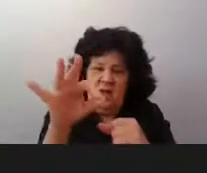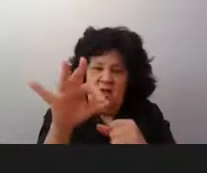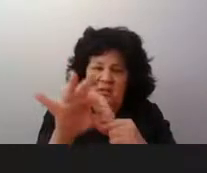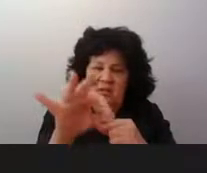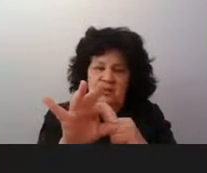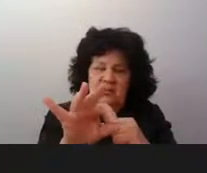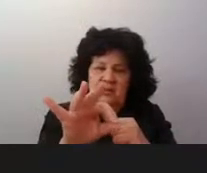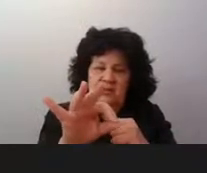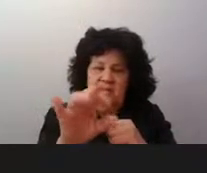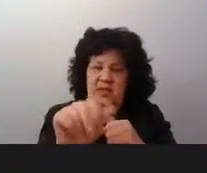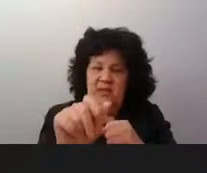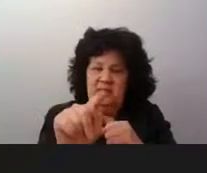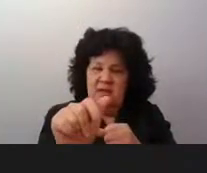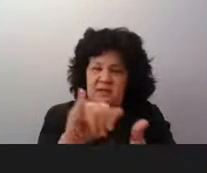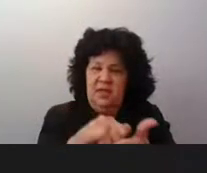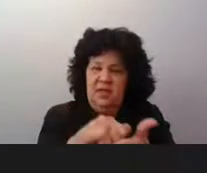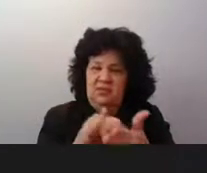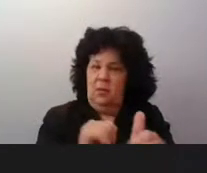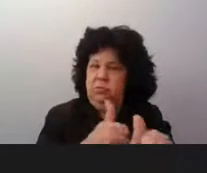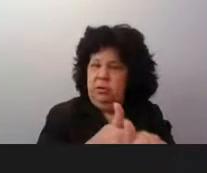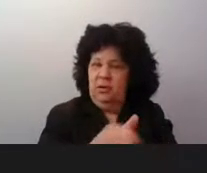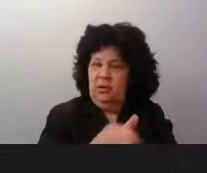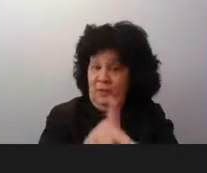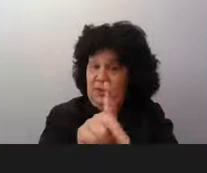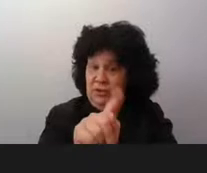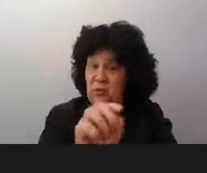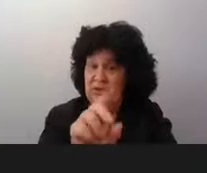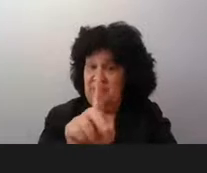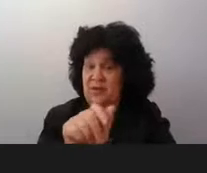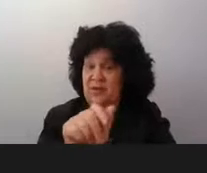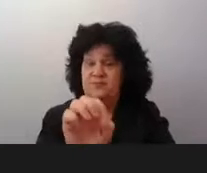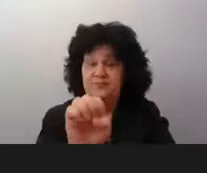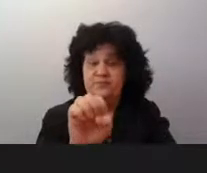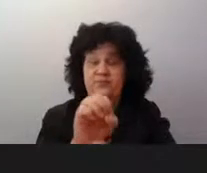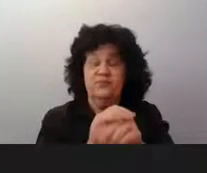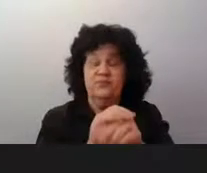know about LinkedIn as well too. That's uncommon. That's mm-hmm. really uncommon.